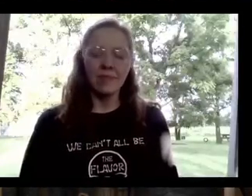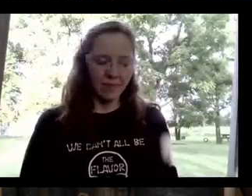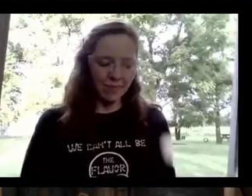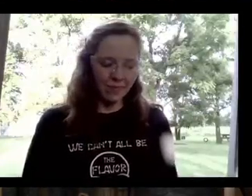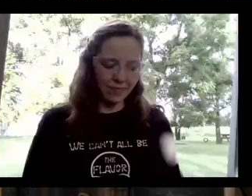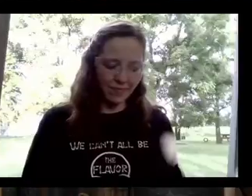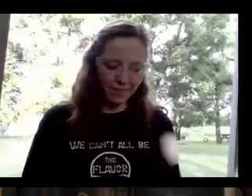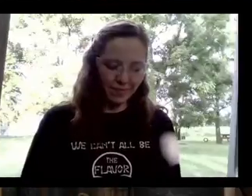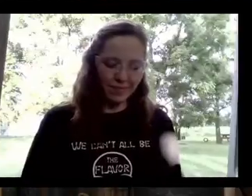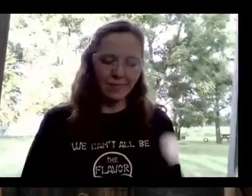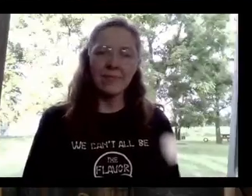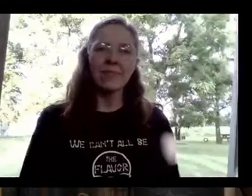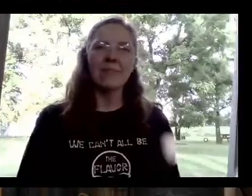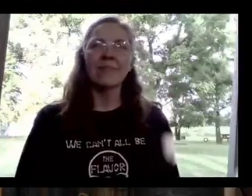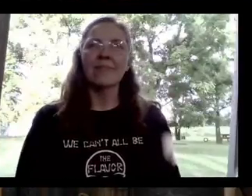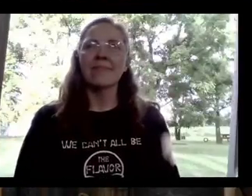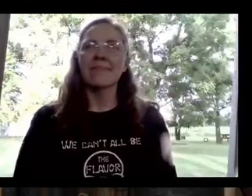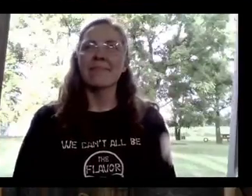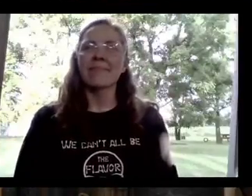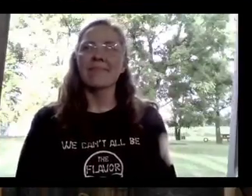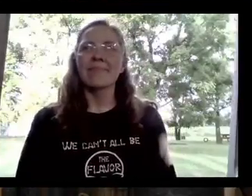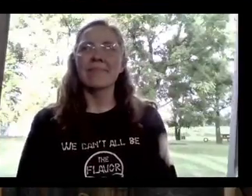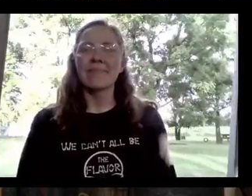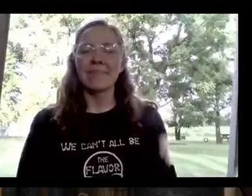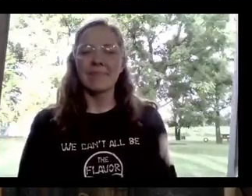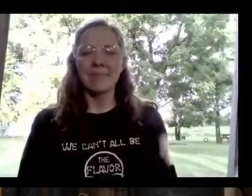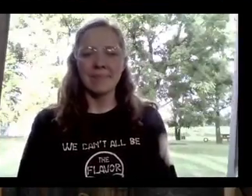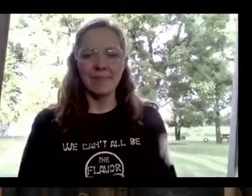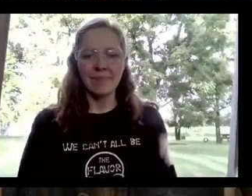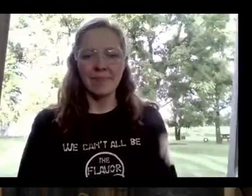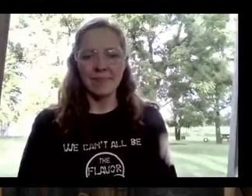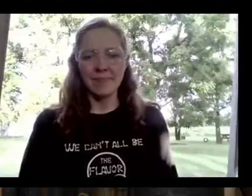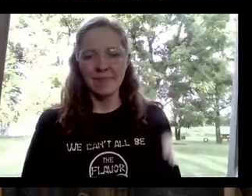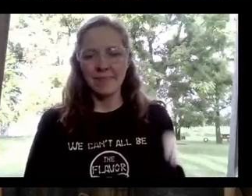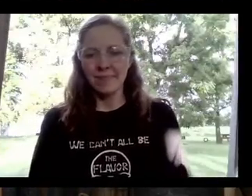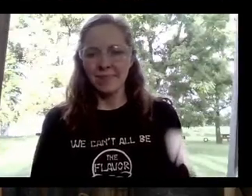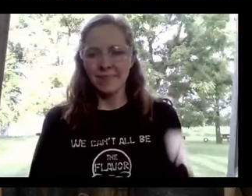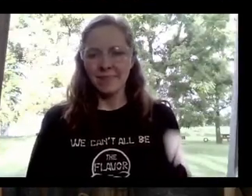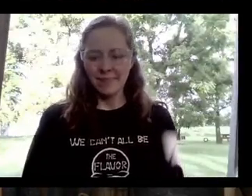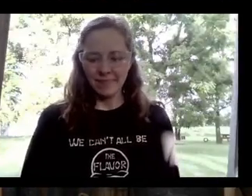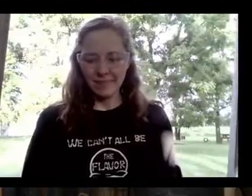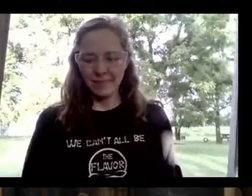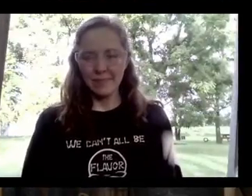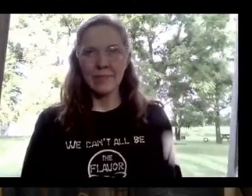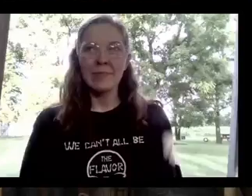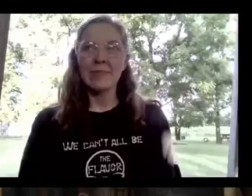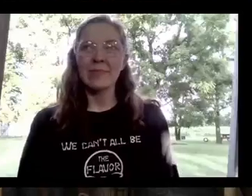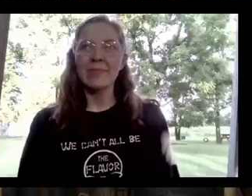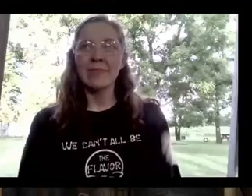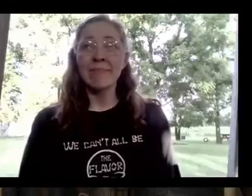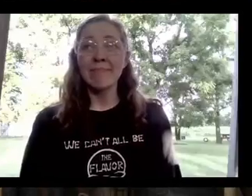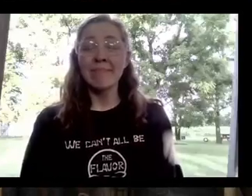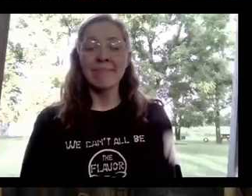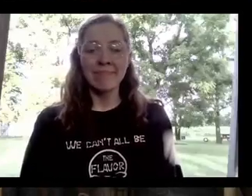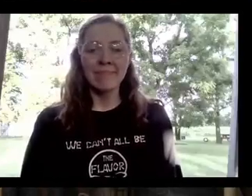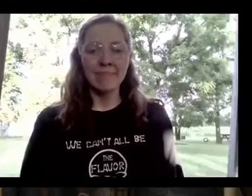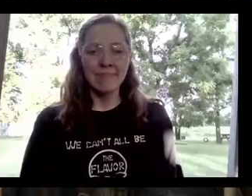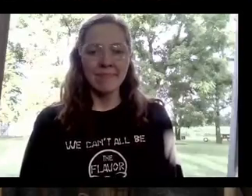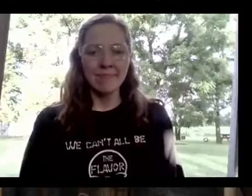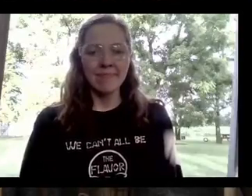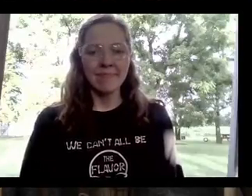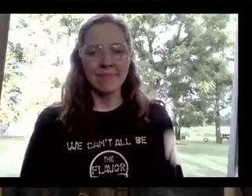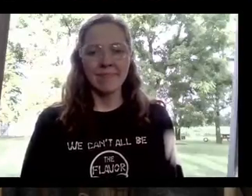good for everyone. Let me know in the comment section how we're doing, if you guys are enjoying this.